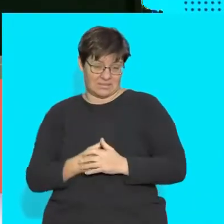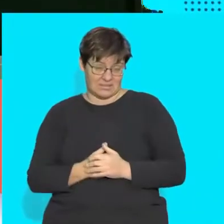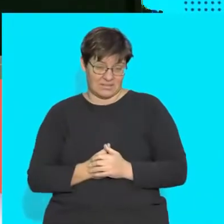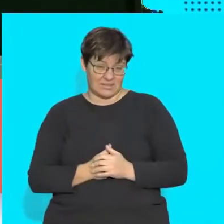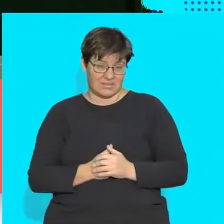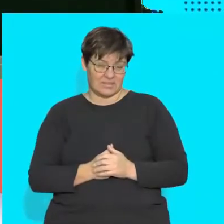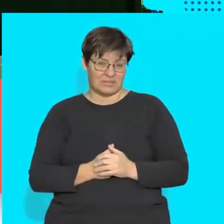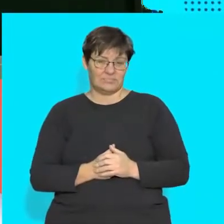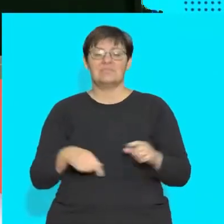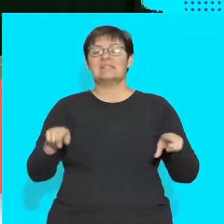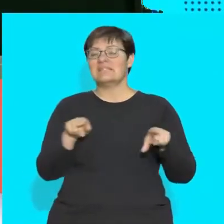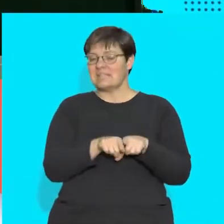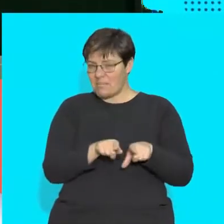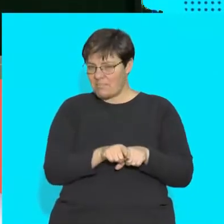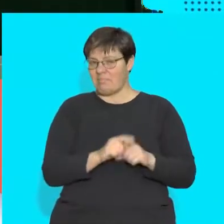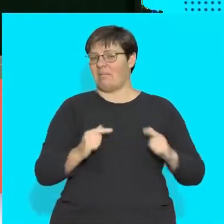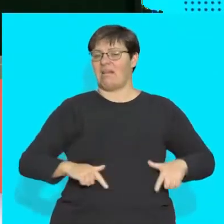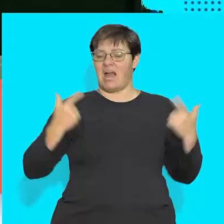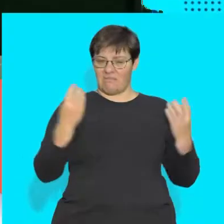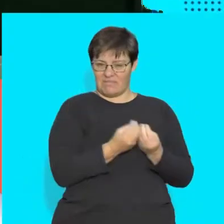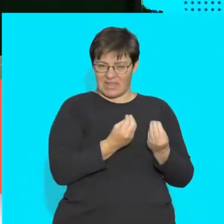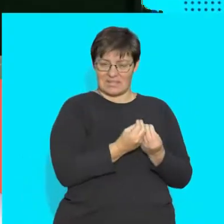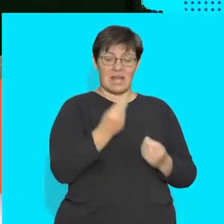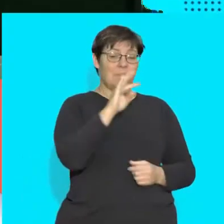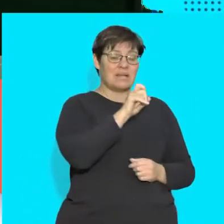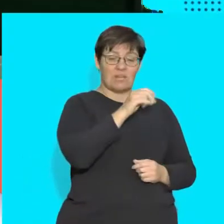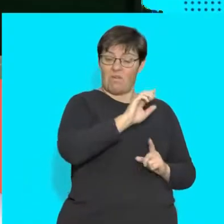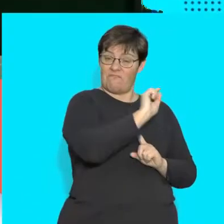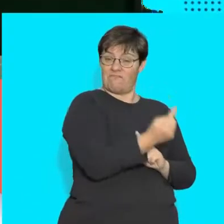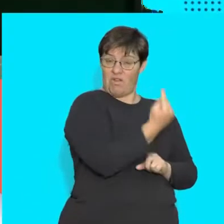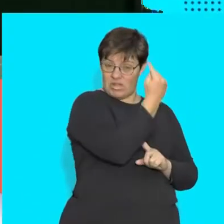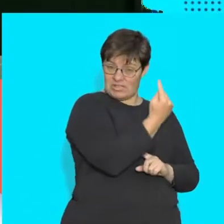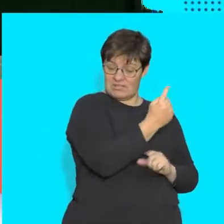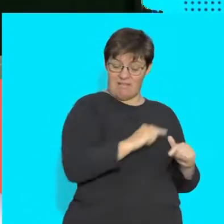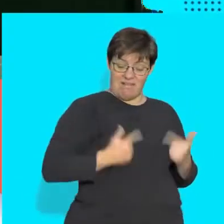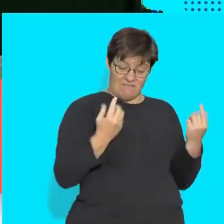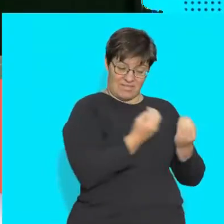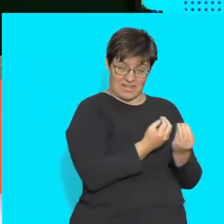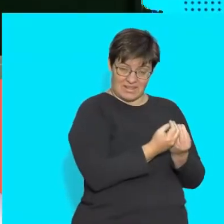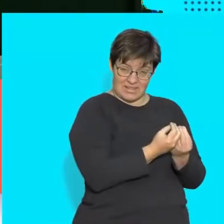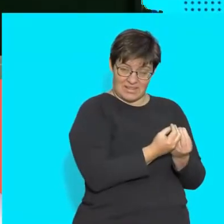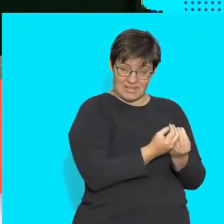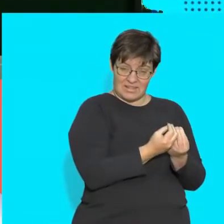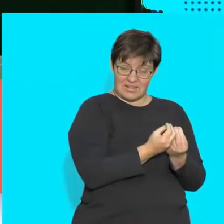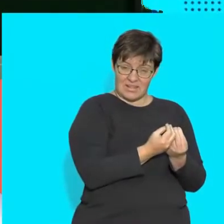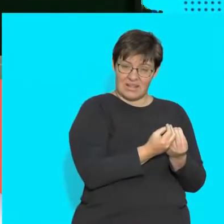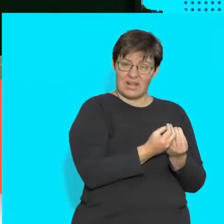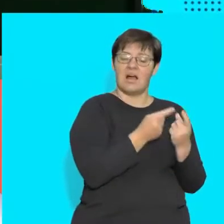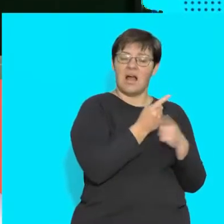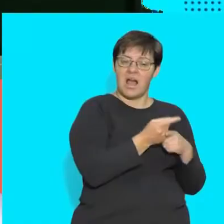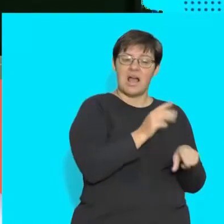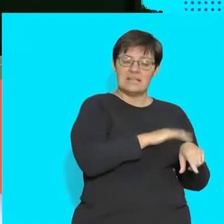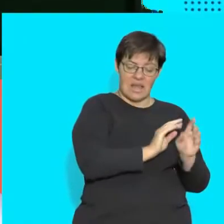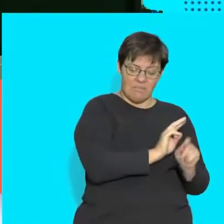complex. And that is the same that's happened with living things. Bacteria was the first living thing, all right, on Earth. And